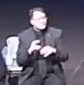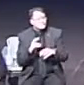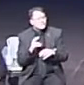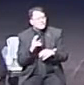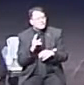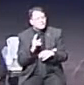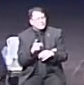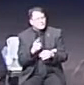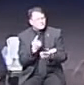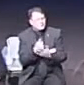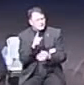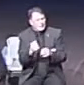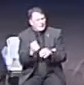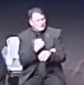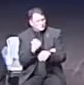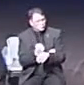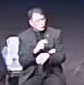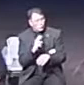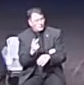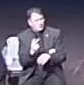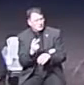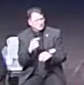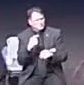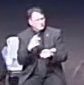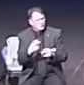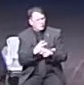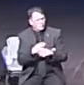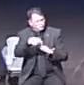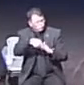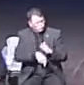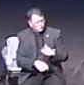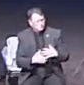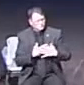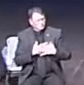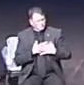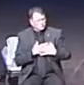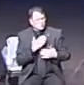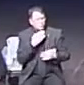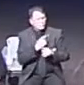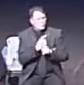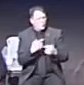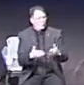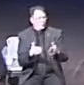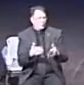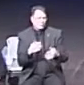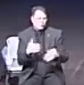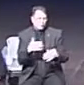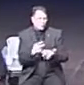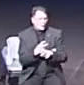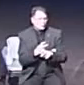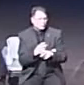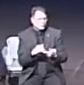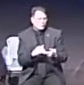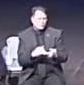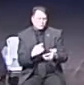The major advantages, I think, was the deep experience of those in the room. I believe that that experience was maybe the most